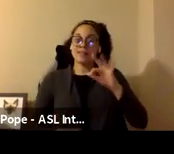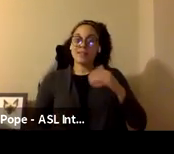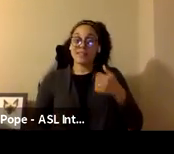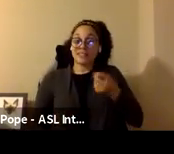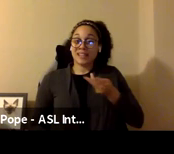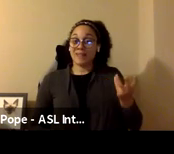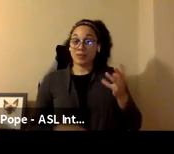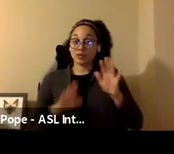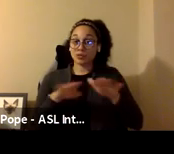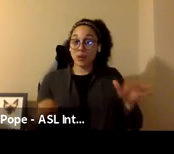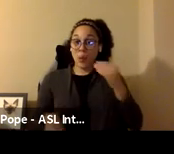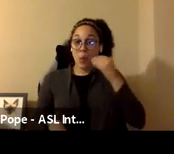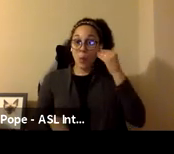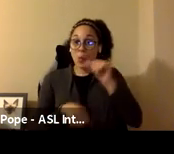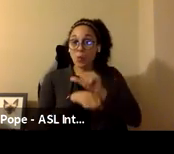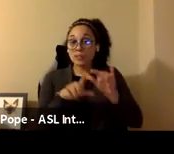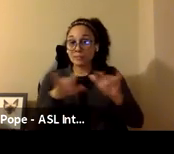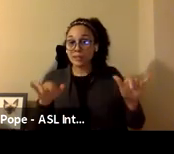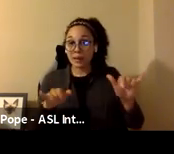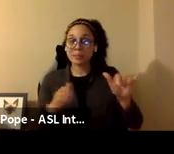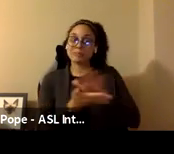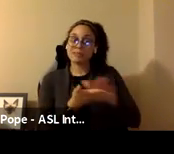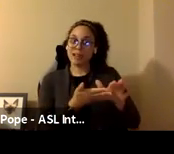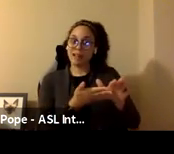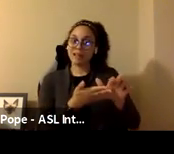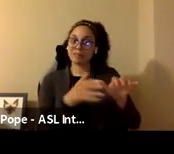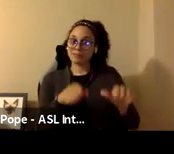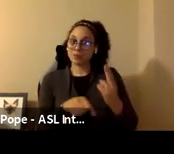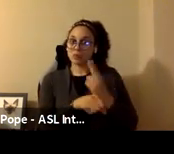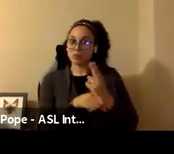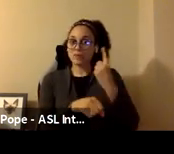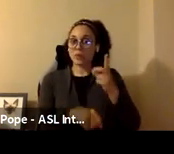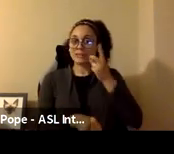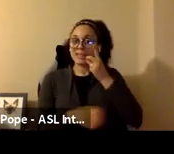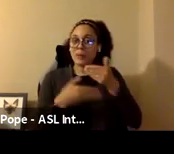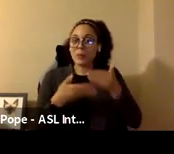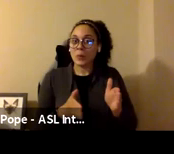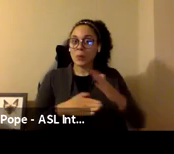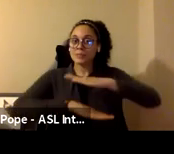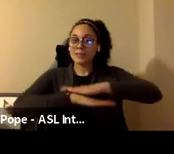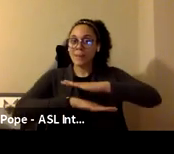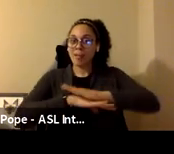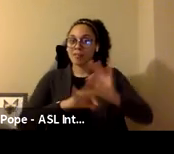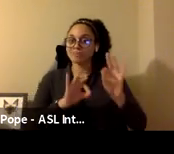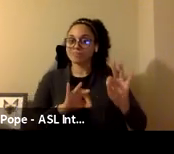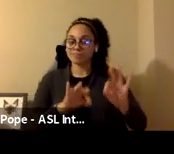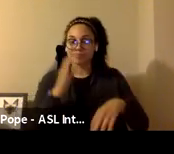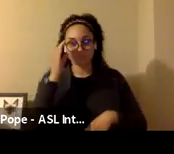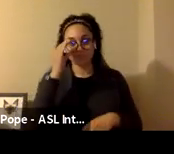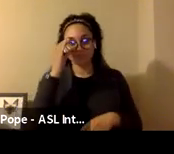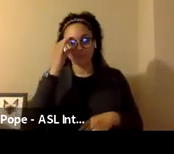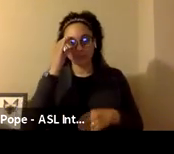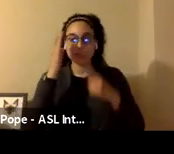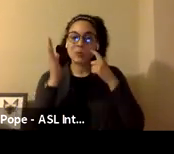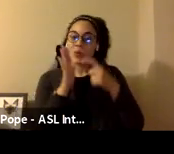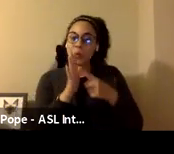kind of, can section off even a dining room table. What I love about this and what I'm going to point out is that there's a